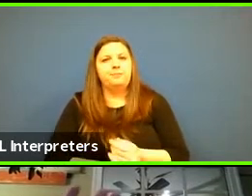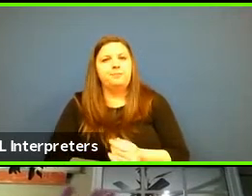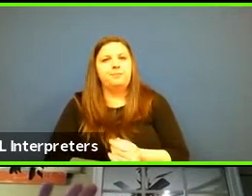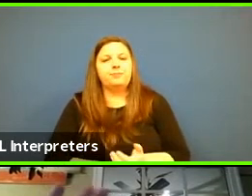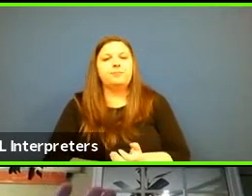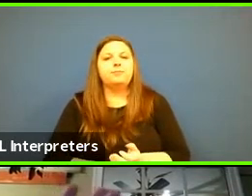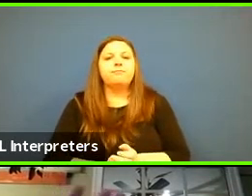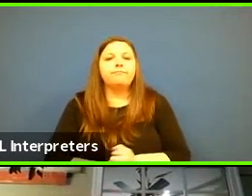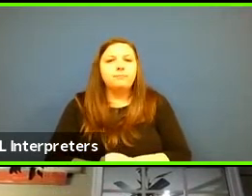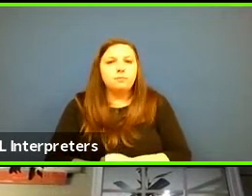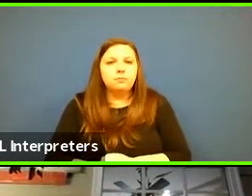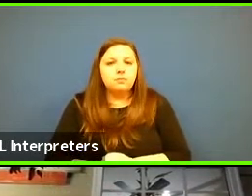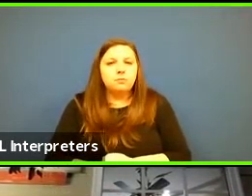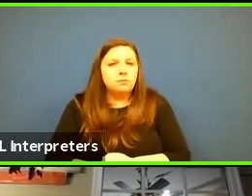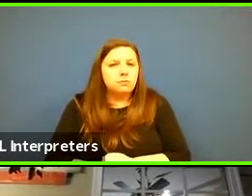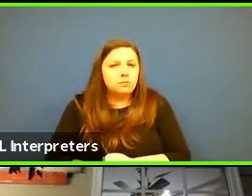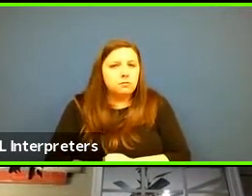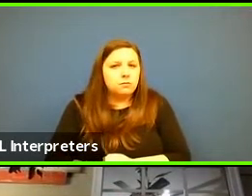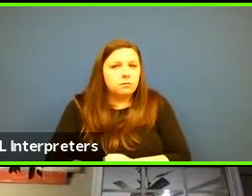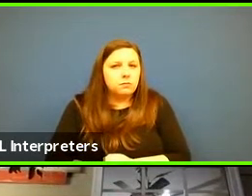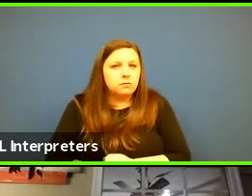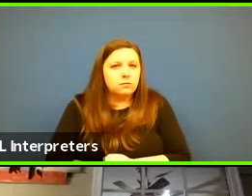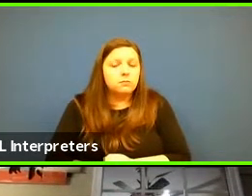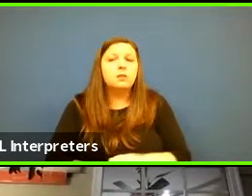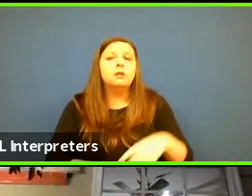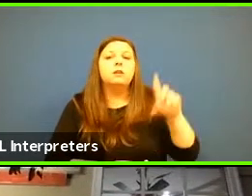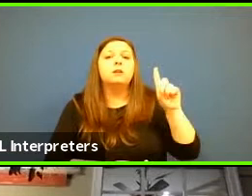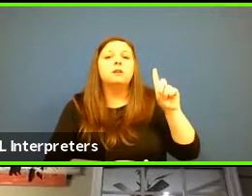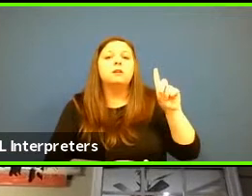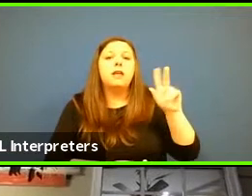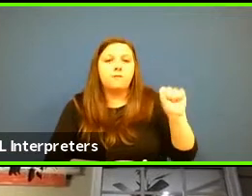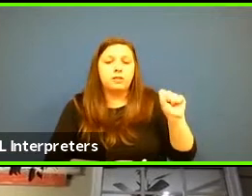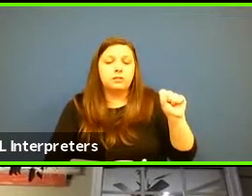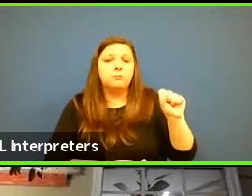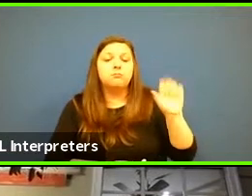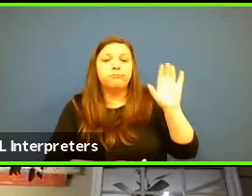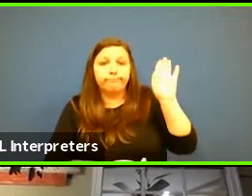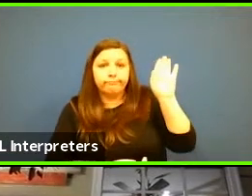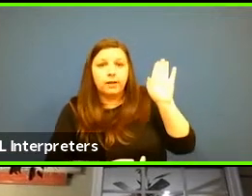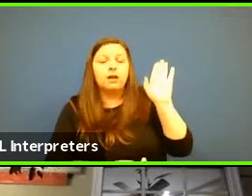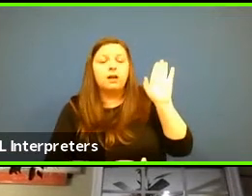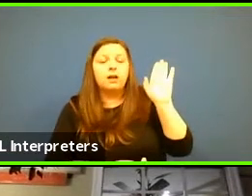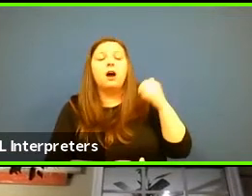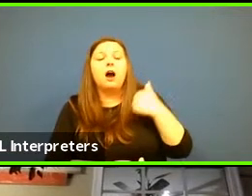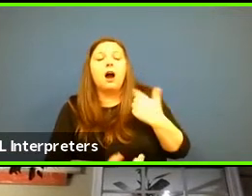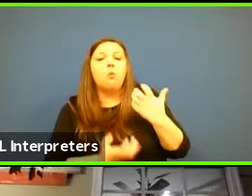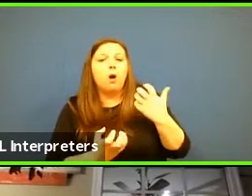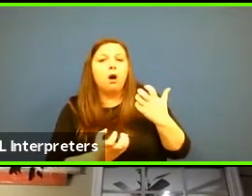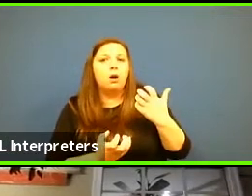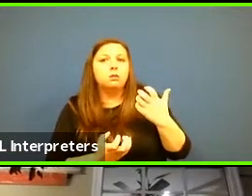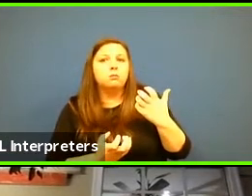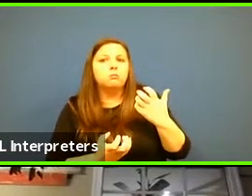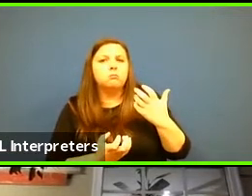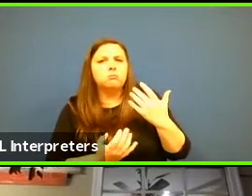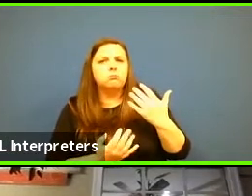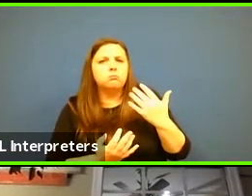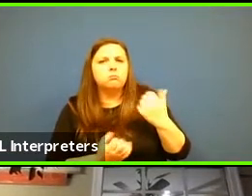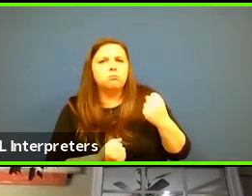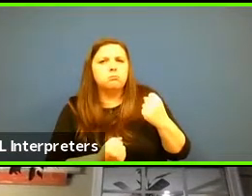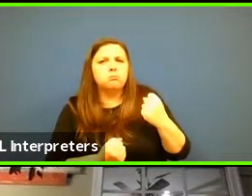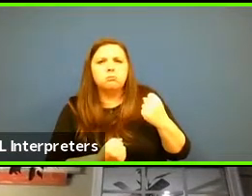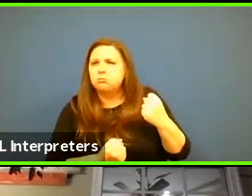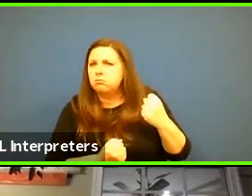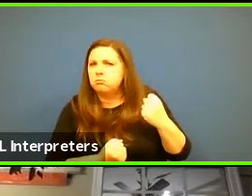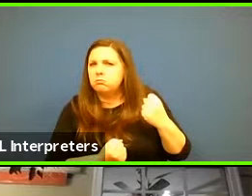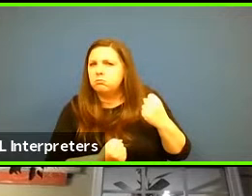Okay. I've got. Mr. Davis. Yeah, I want to. I'm kind of a